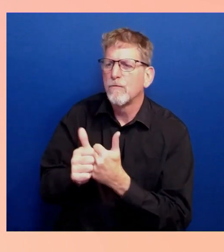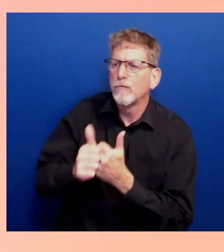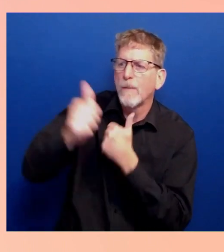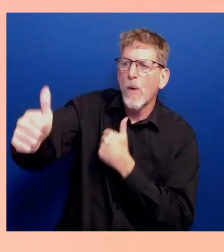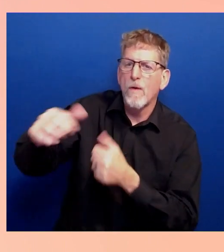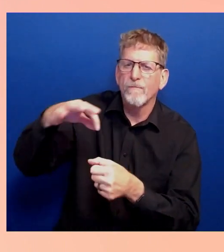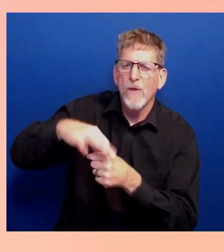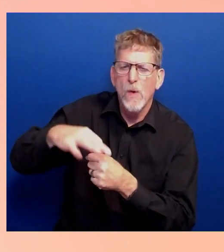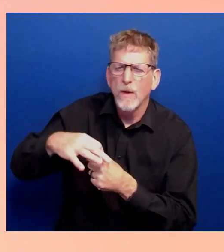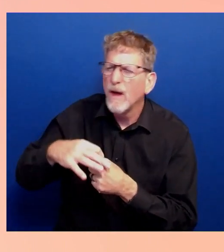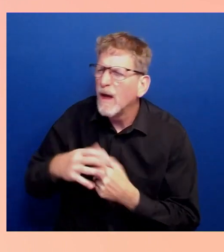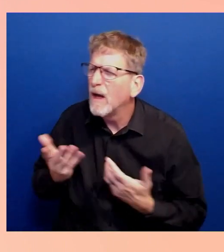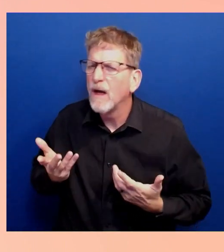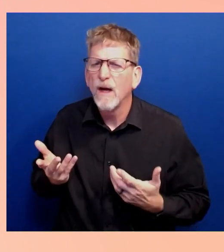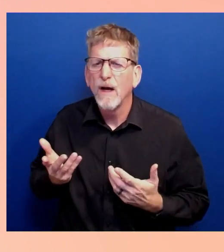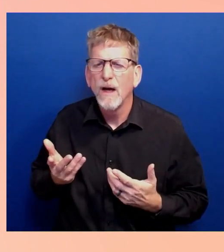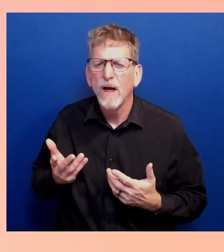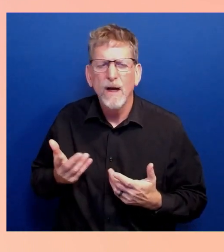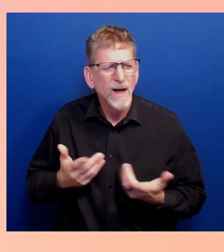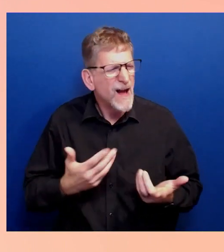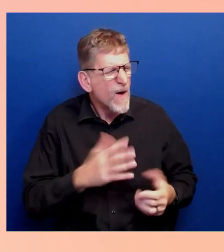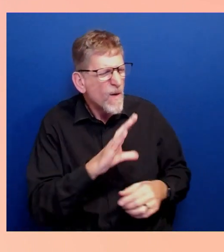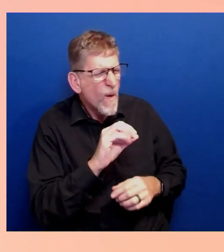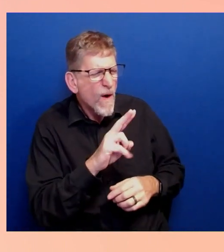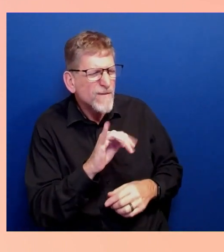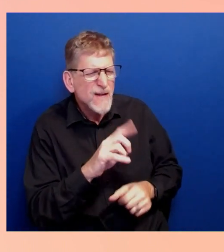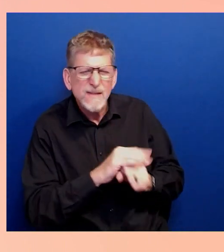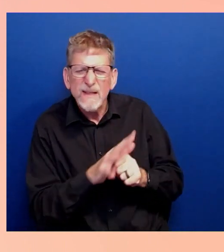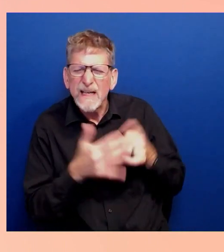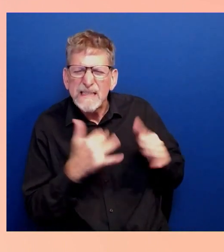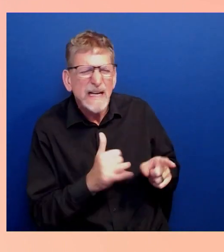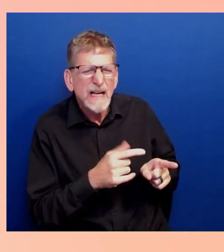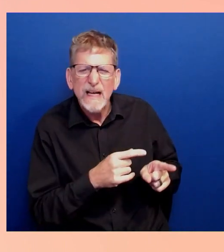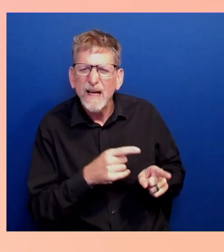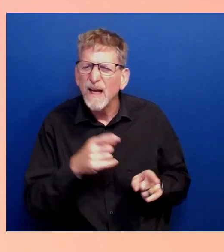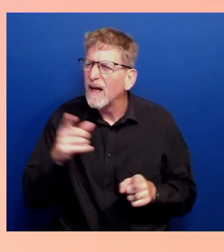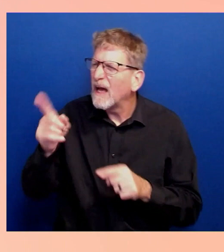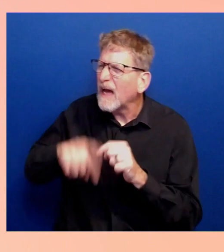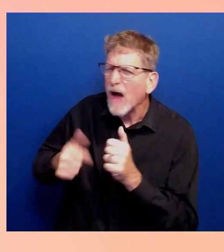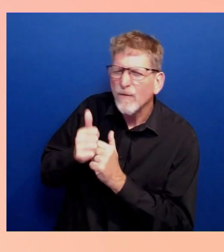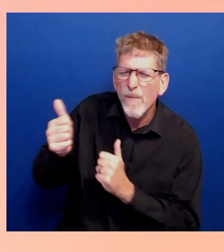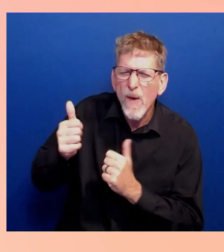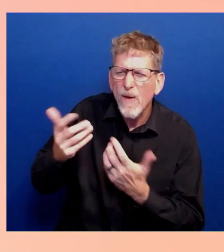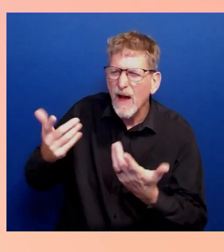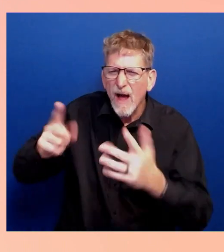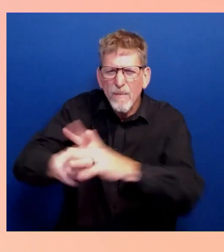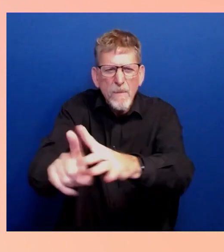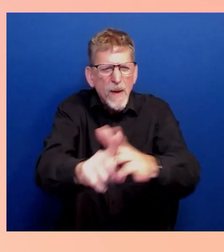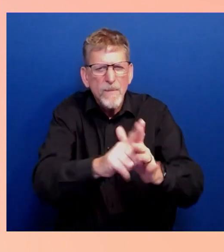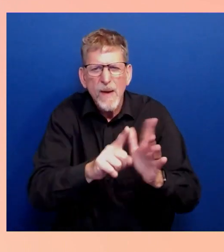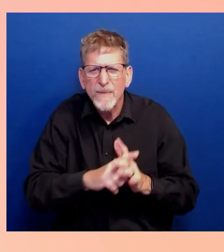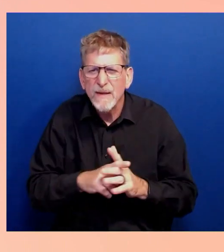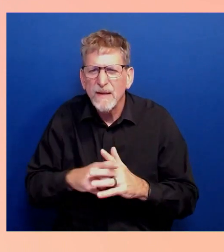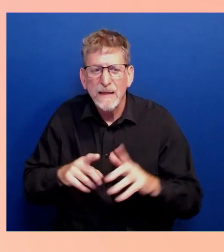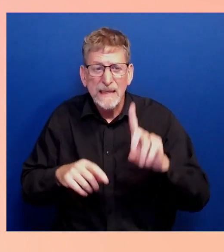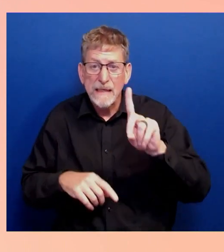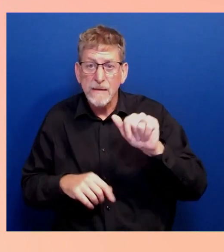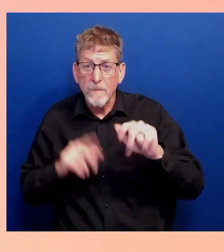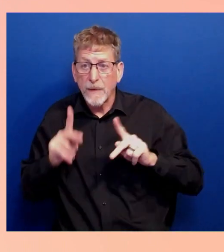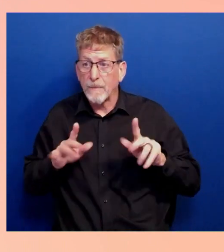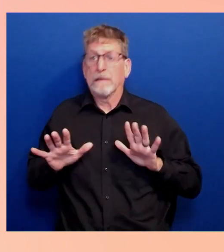elections happening all of the time. Disabled people should not have to risk our health and safety to go have our voice heard in our